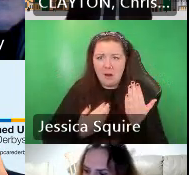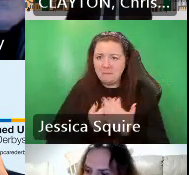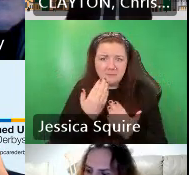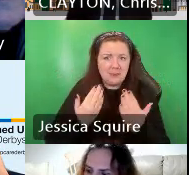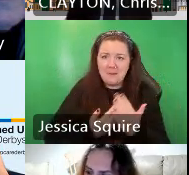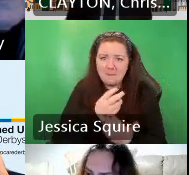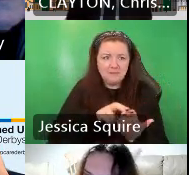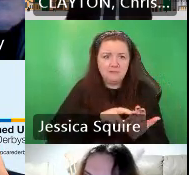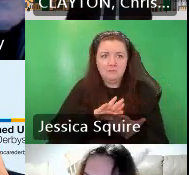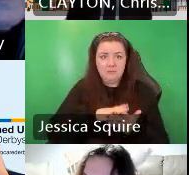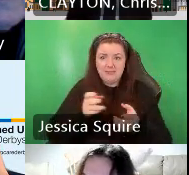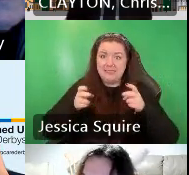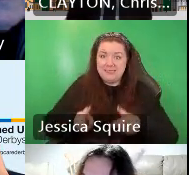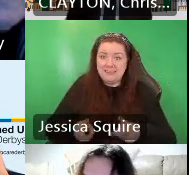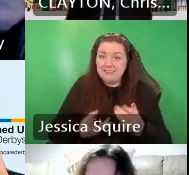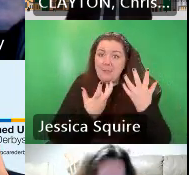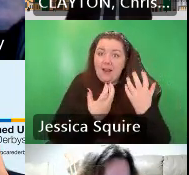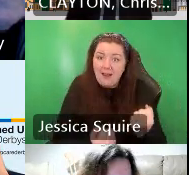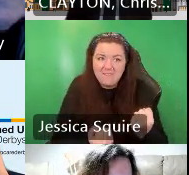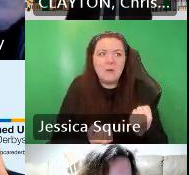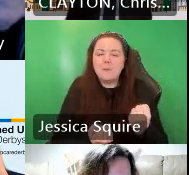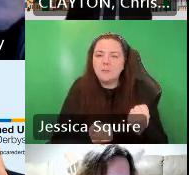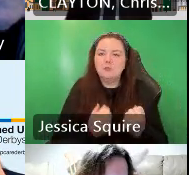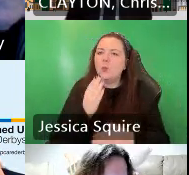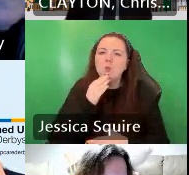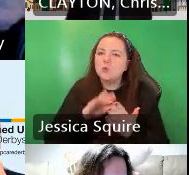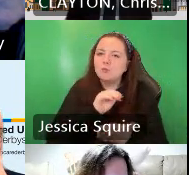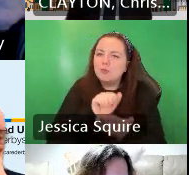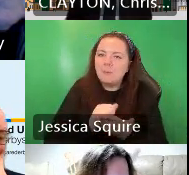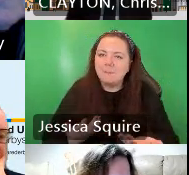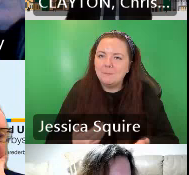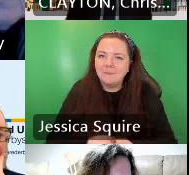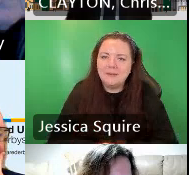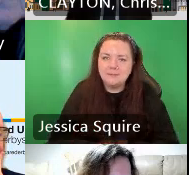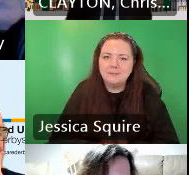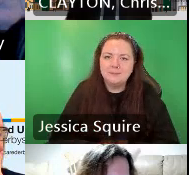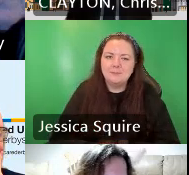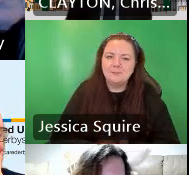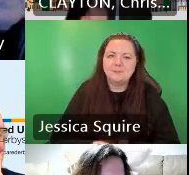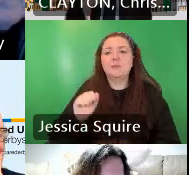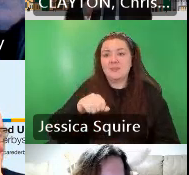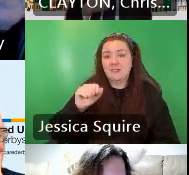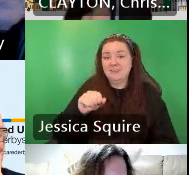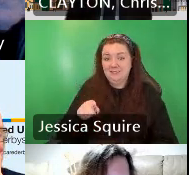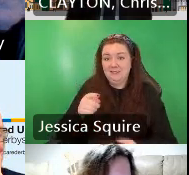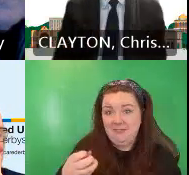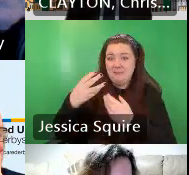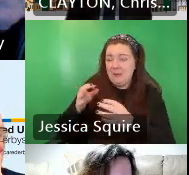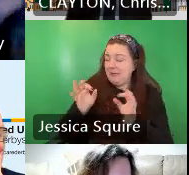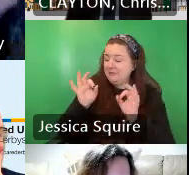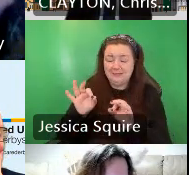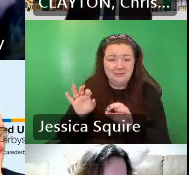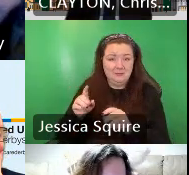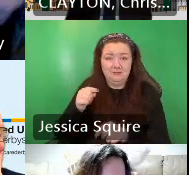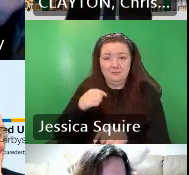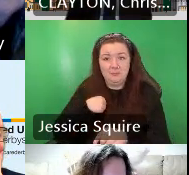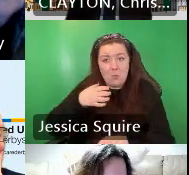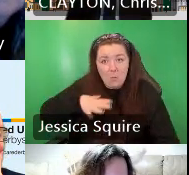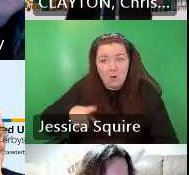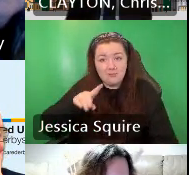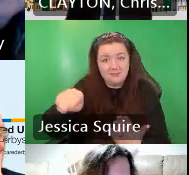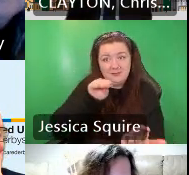kind of feedback we want to put into the questions here and the answers here. Thank you. Thank you very much. Yeah, thanks,